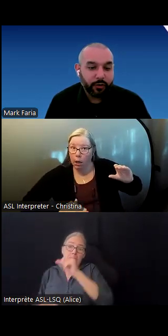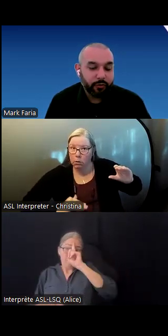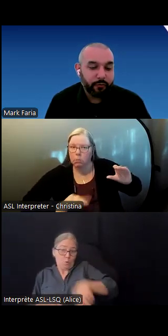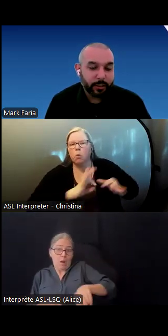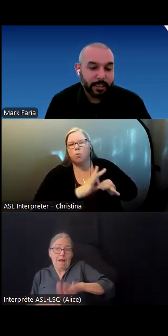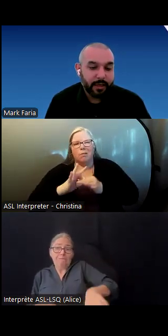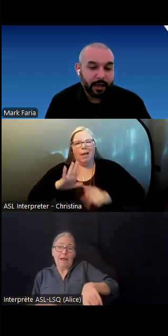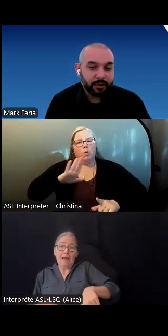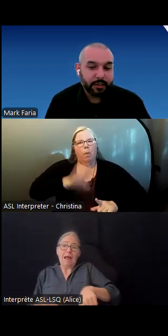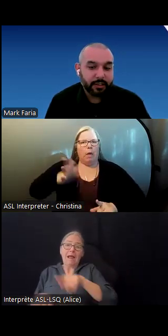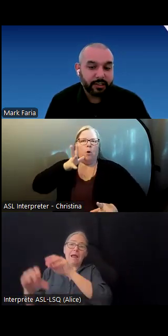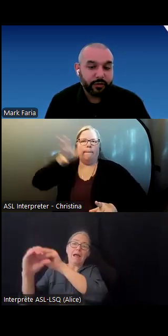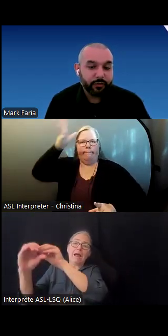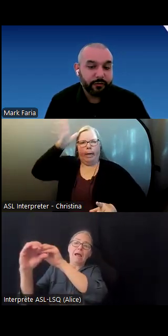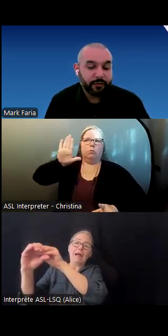to